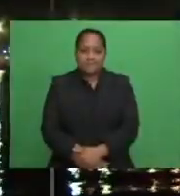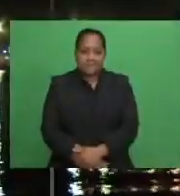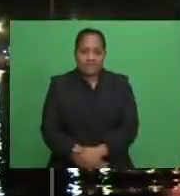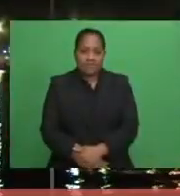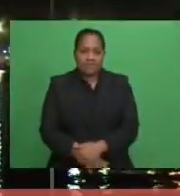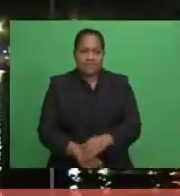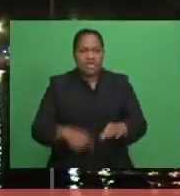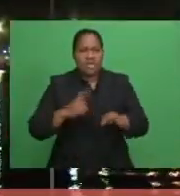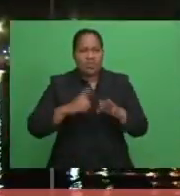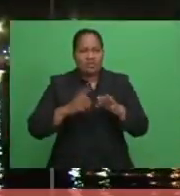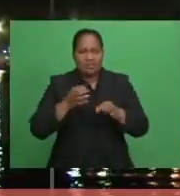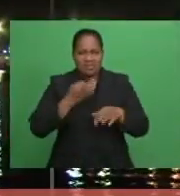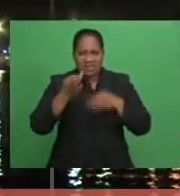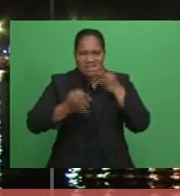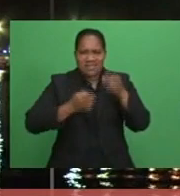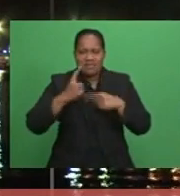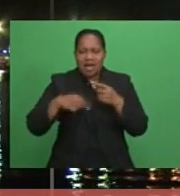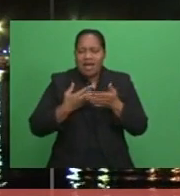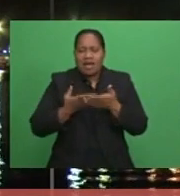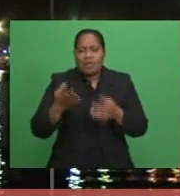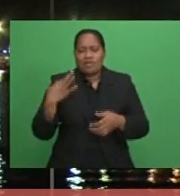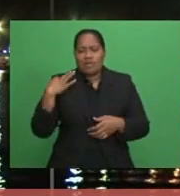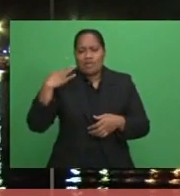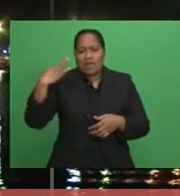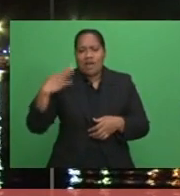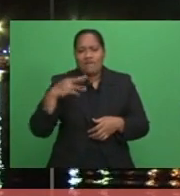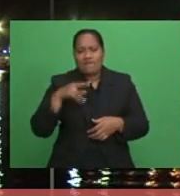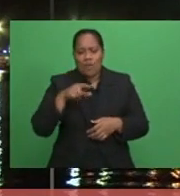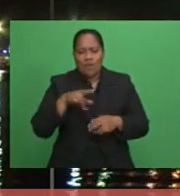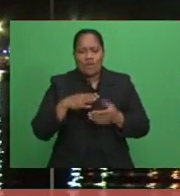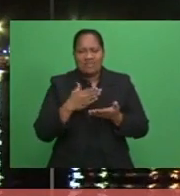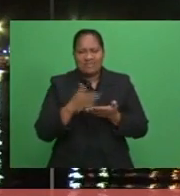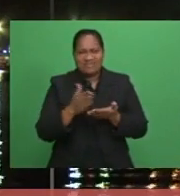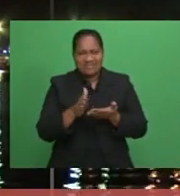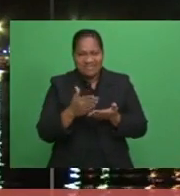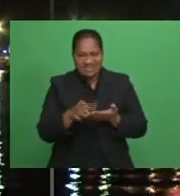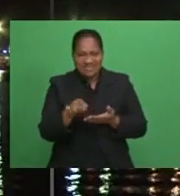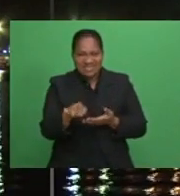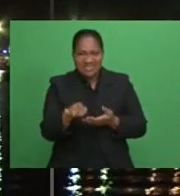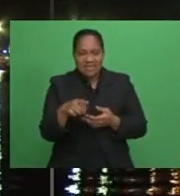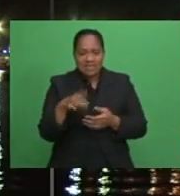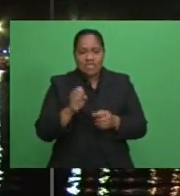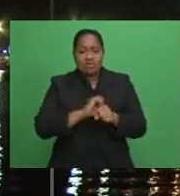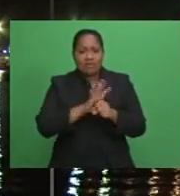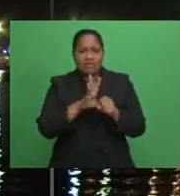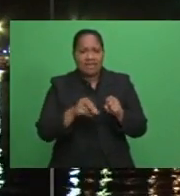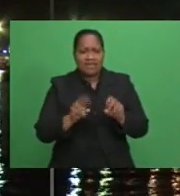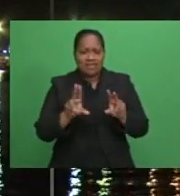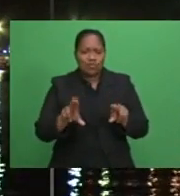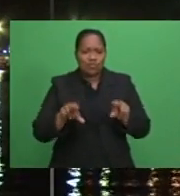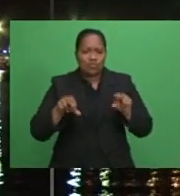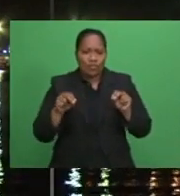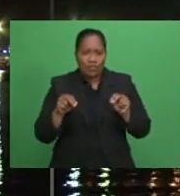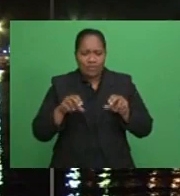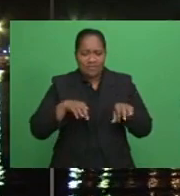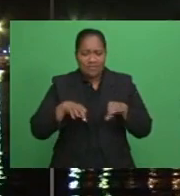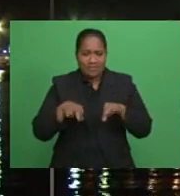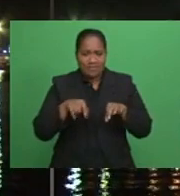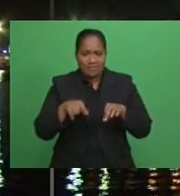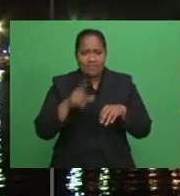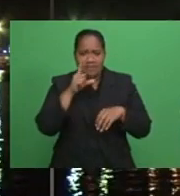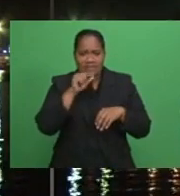Questions are being raised about how to apply for Phase 2, the Fiji National Provident Fund COVID-19 withdrawal scheme, which can only be